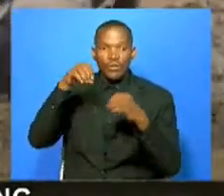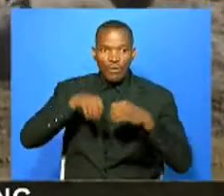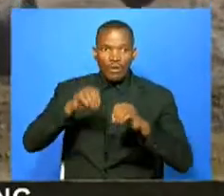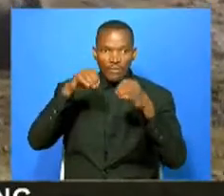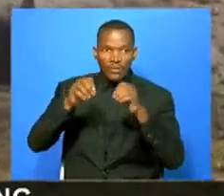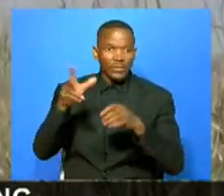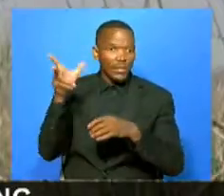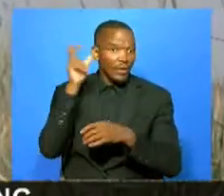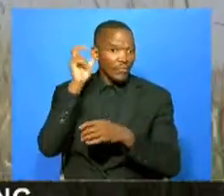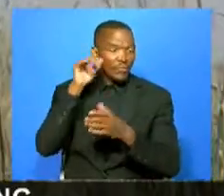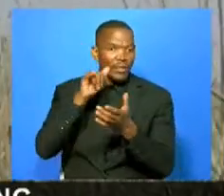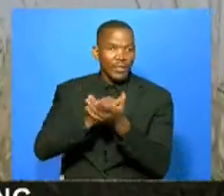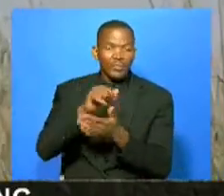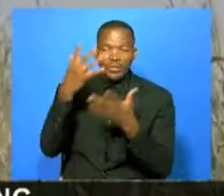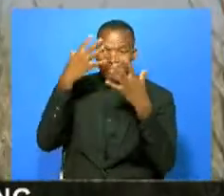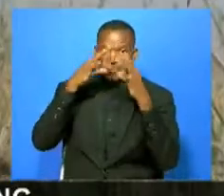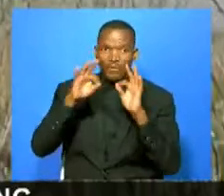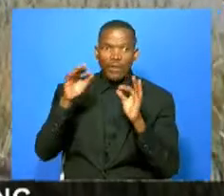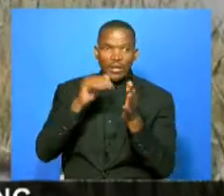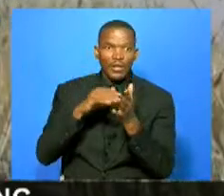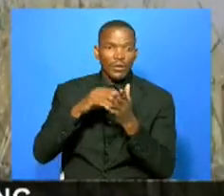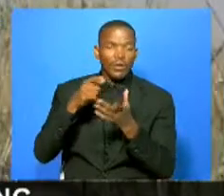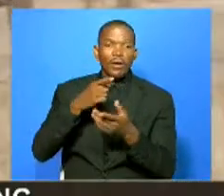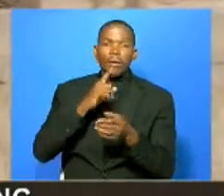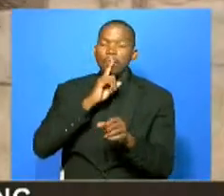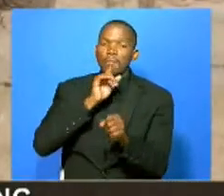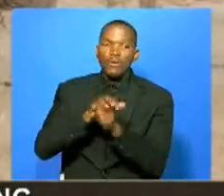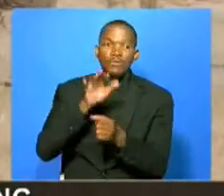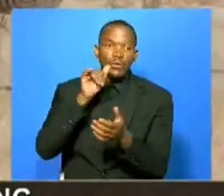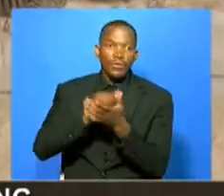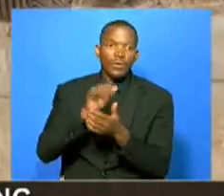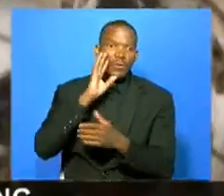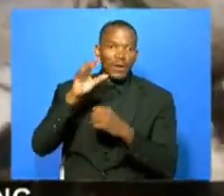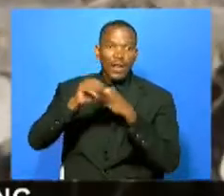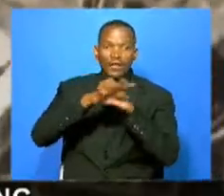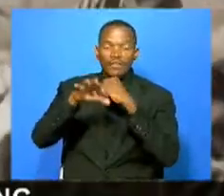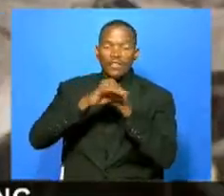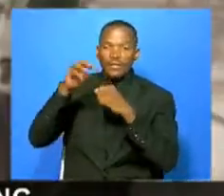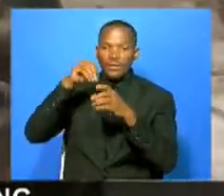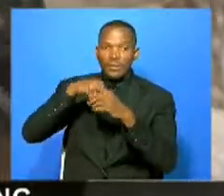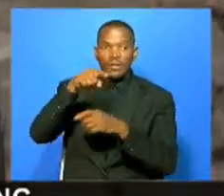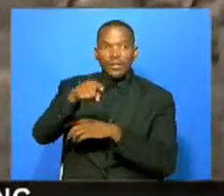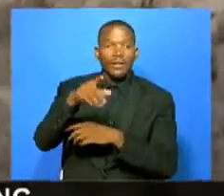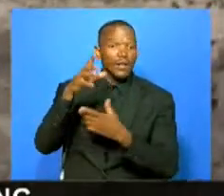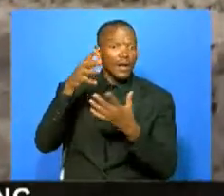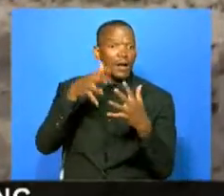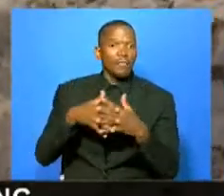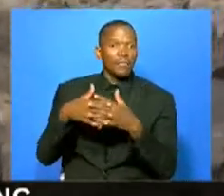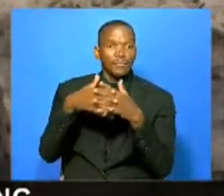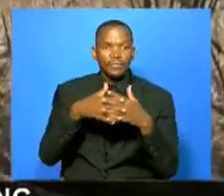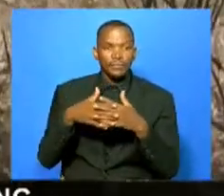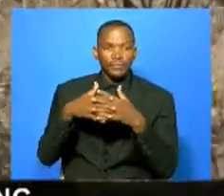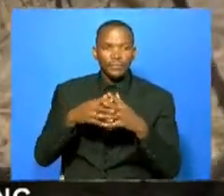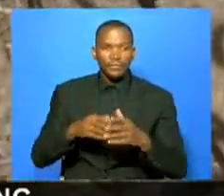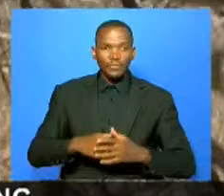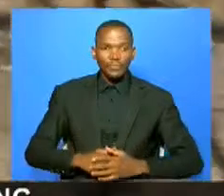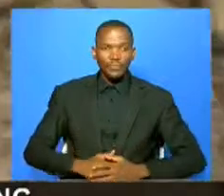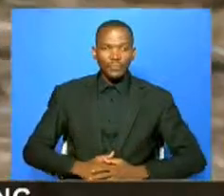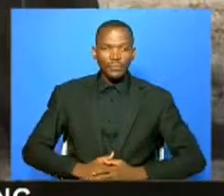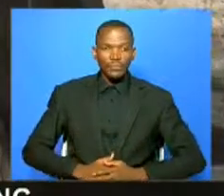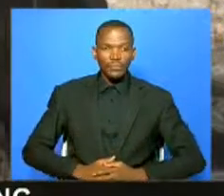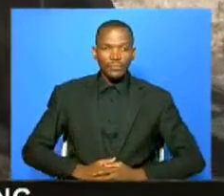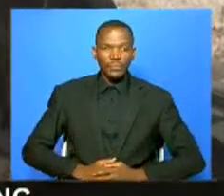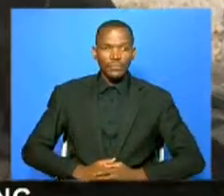a utlweletseng ka bontle mme o solofeditse fa a tla bapatsa kwa malefatsheng la gagabo. Ke